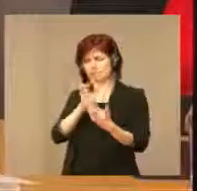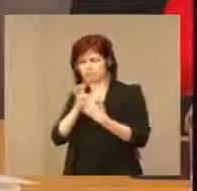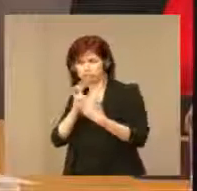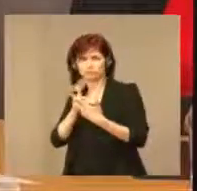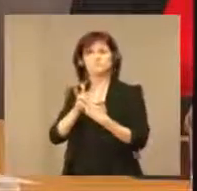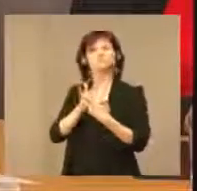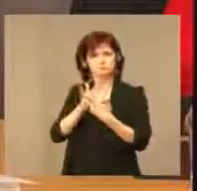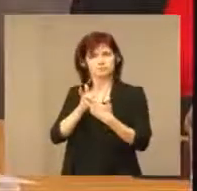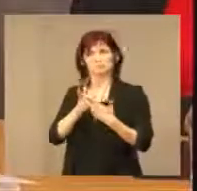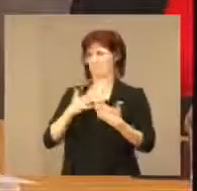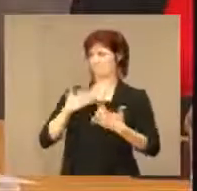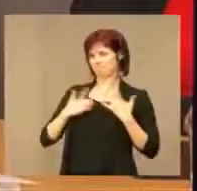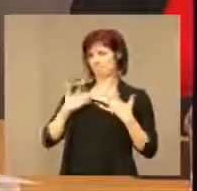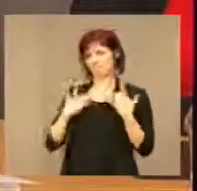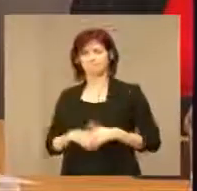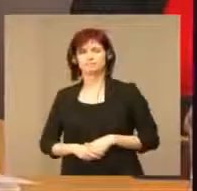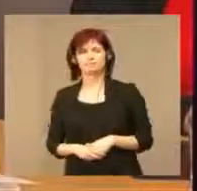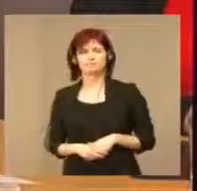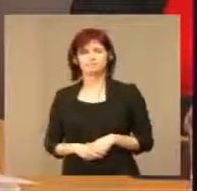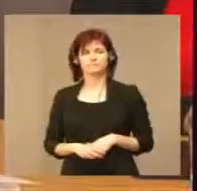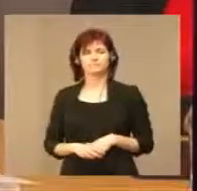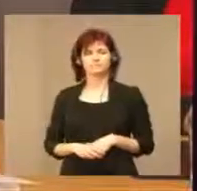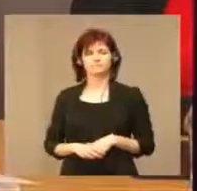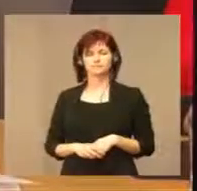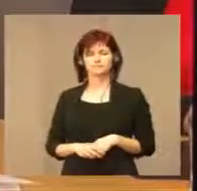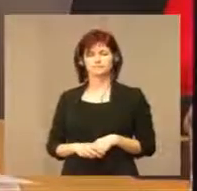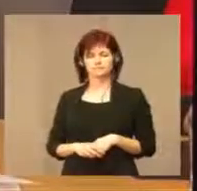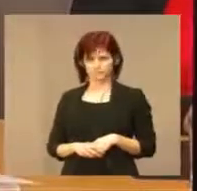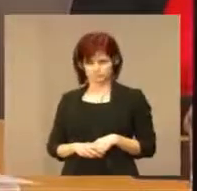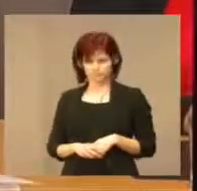very historic and very exciting. So now,